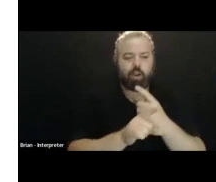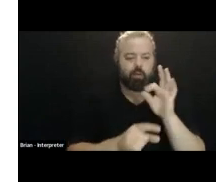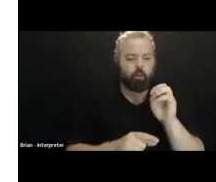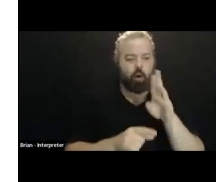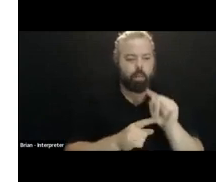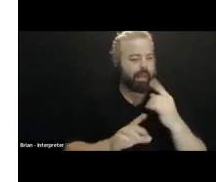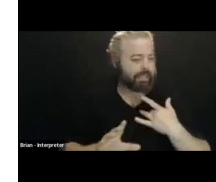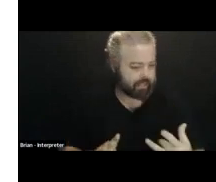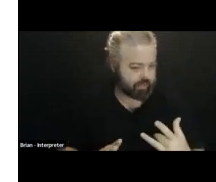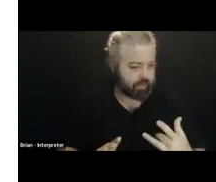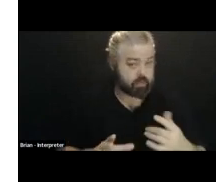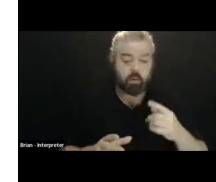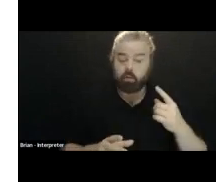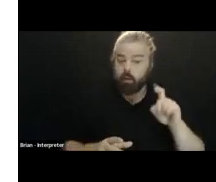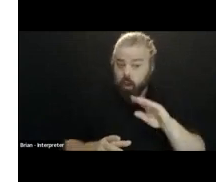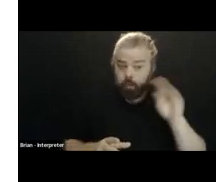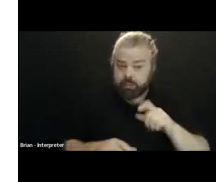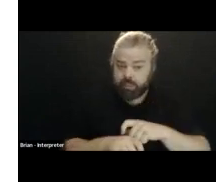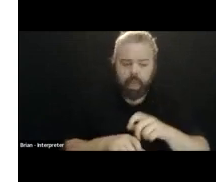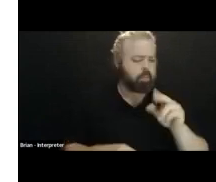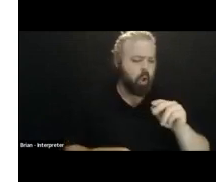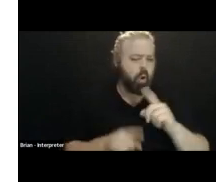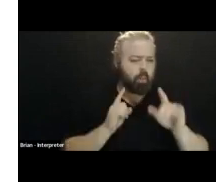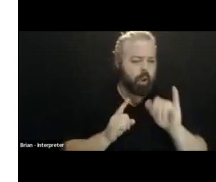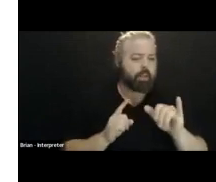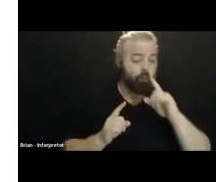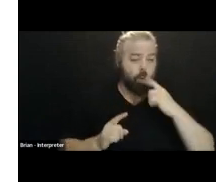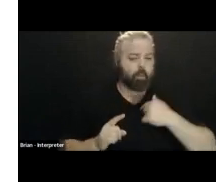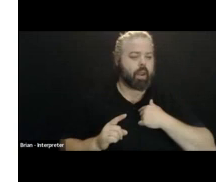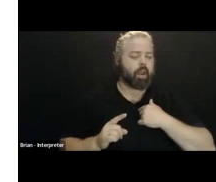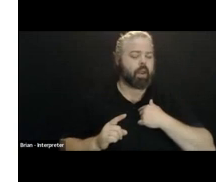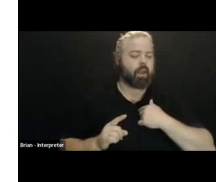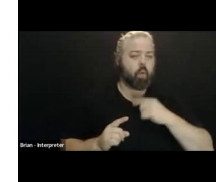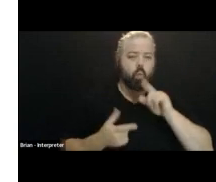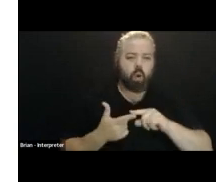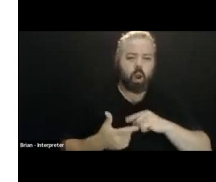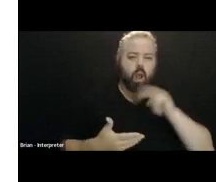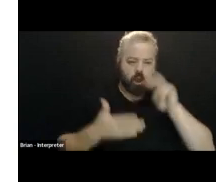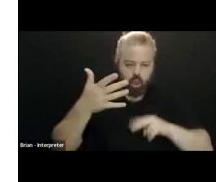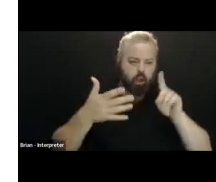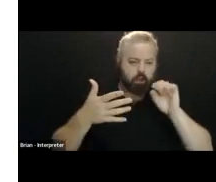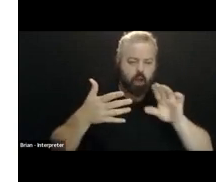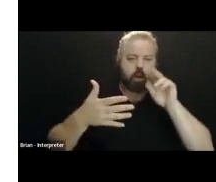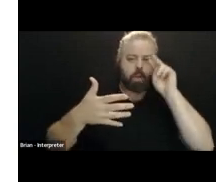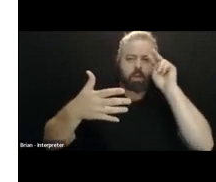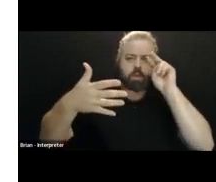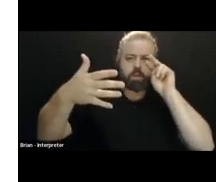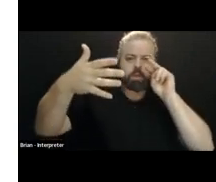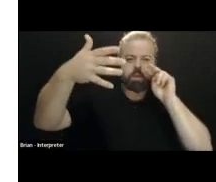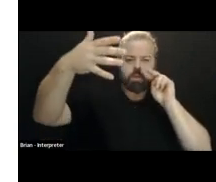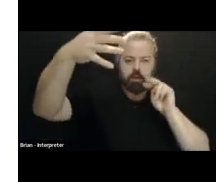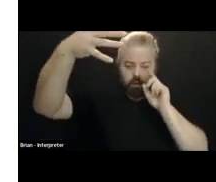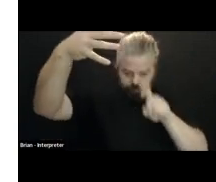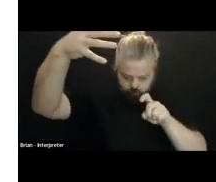formatted correctly, but it's a really good tip to me when I'm looking through a document. I can spot it